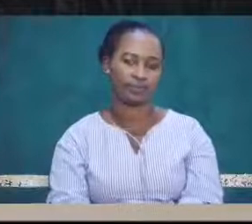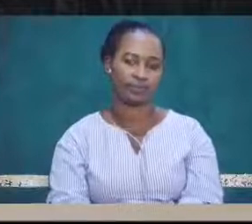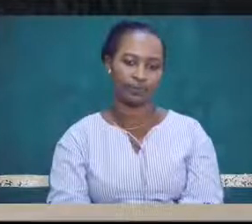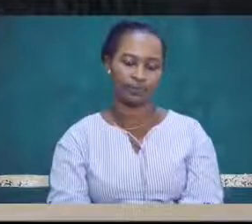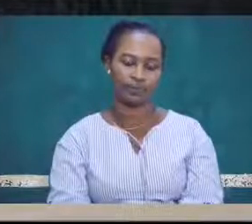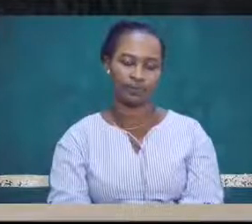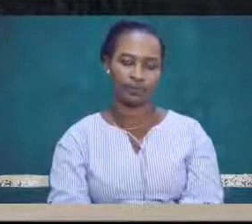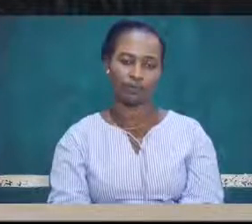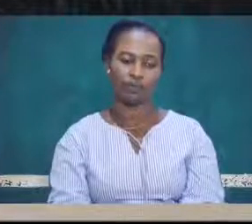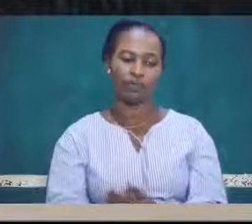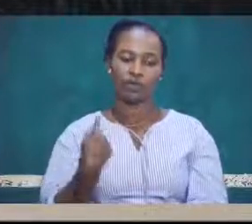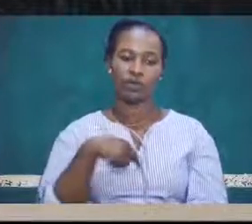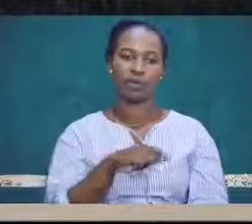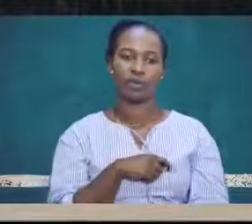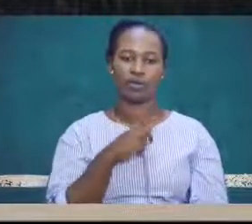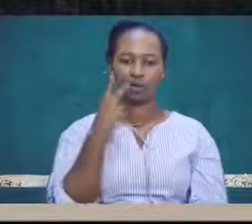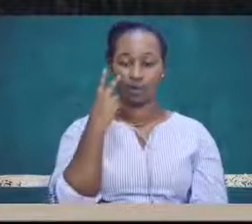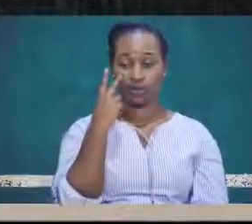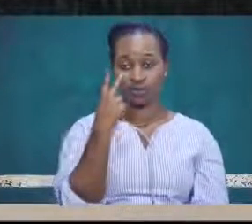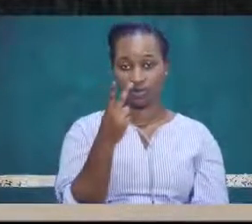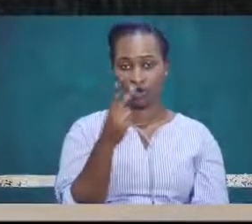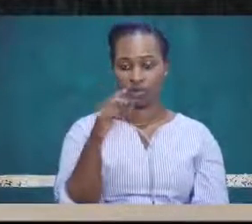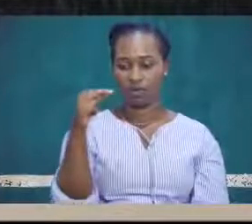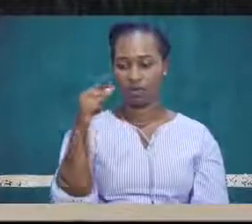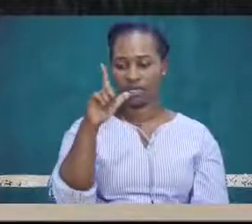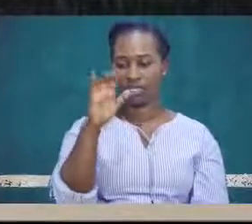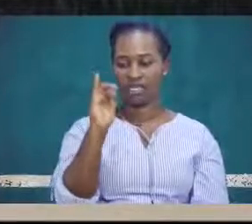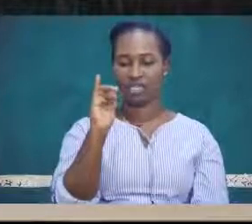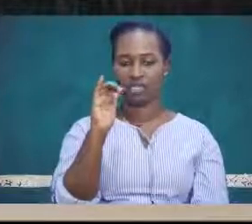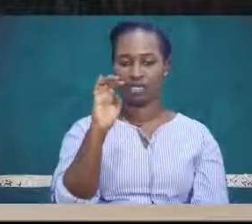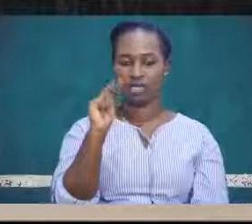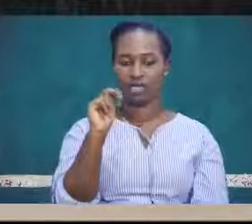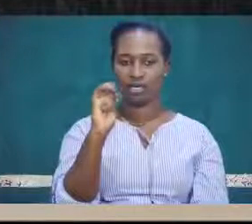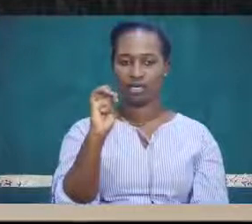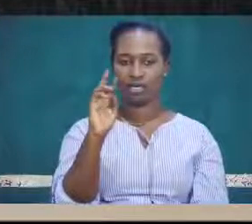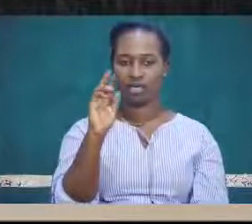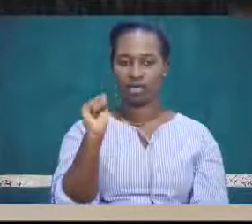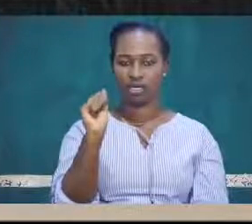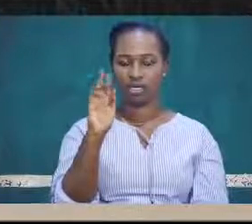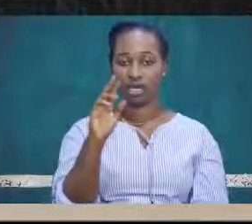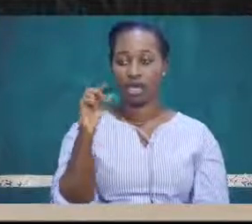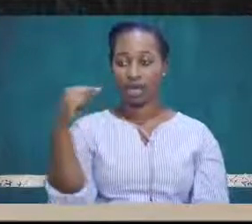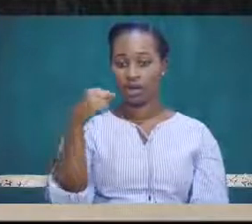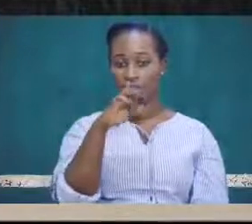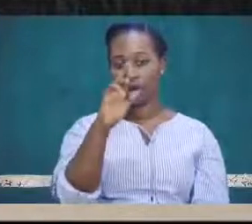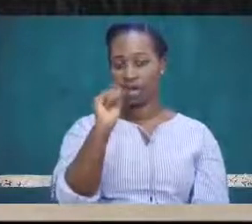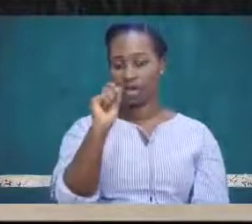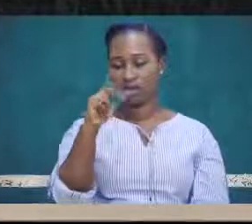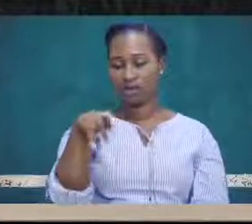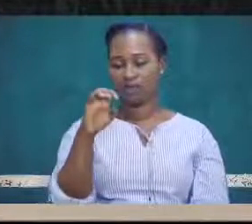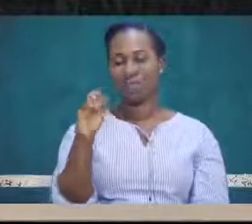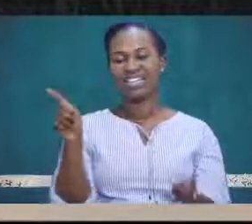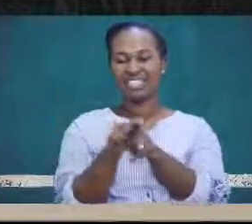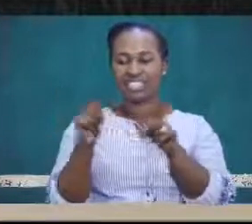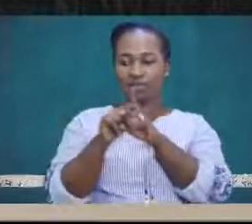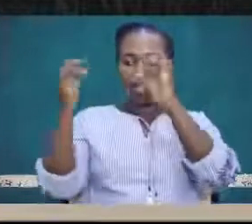this case, a linear graph is just a graphical representation of a linear equation. Like this linear equation that we